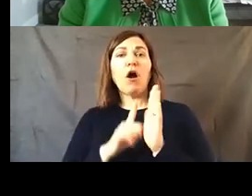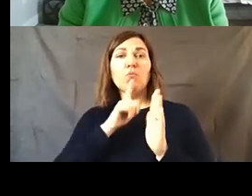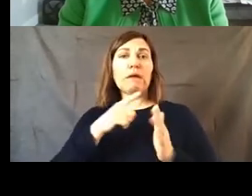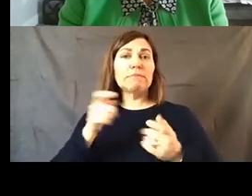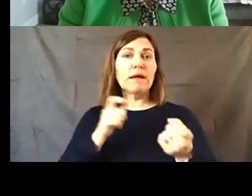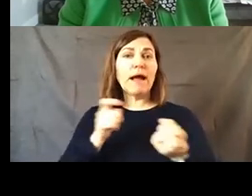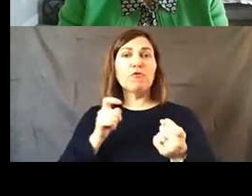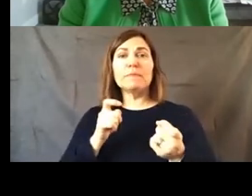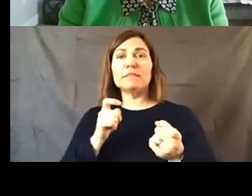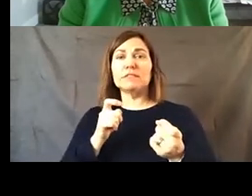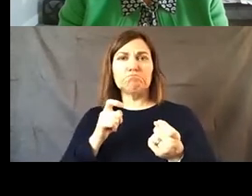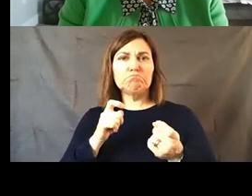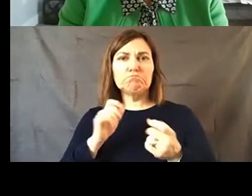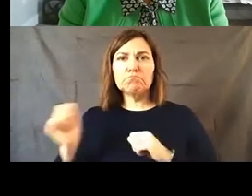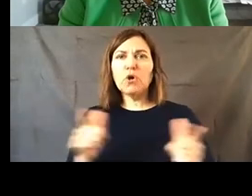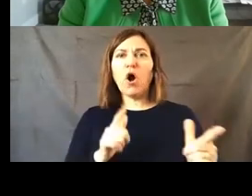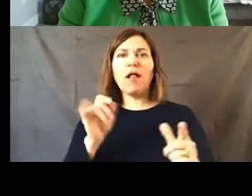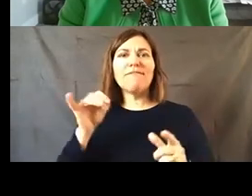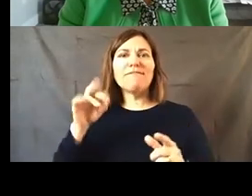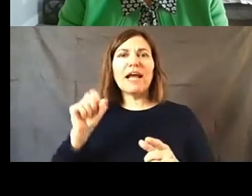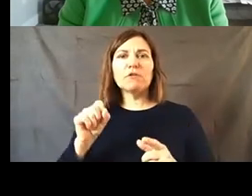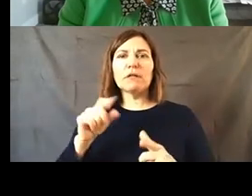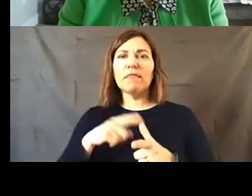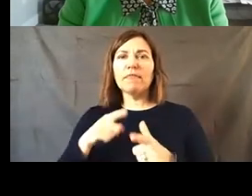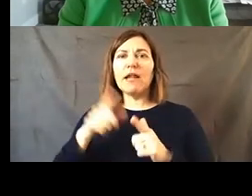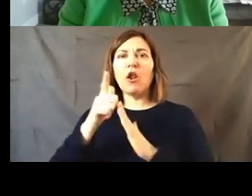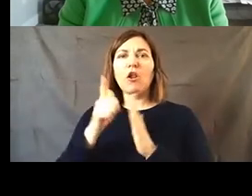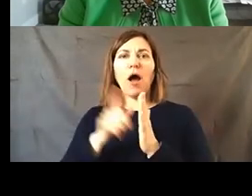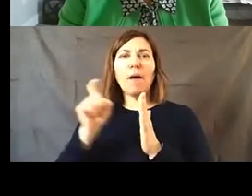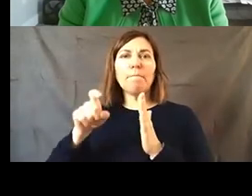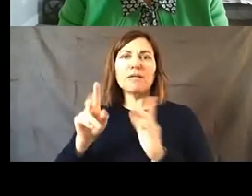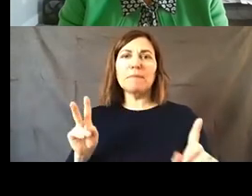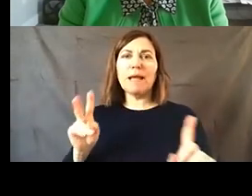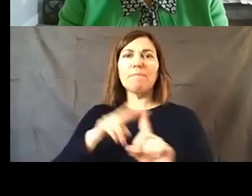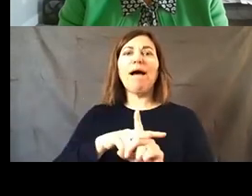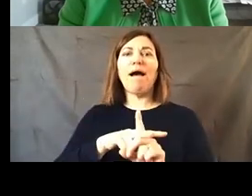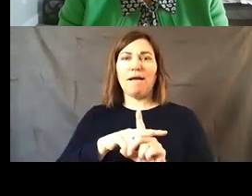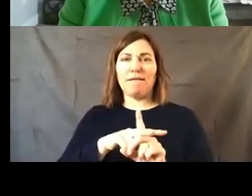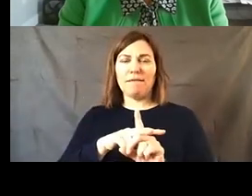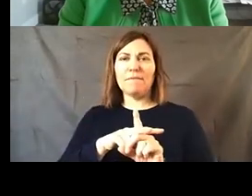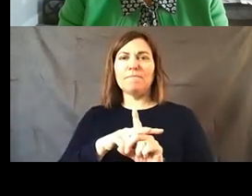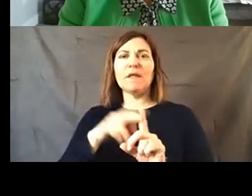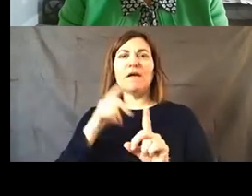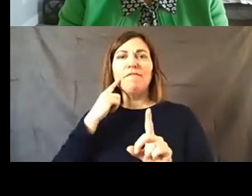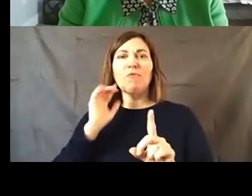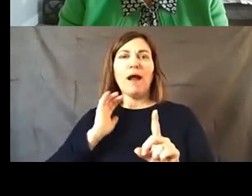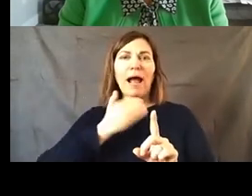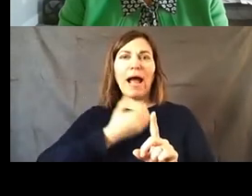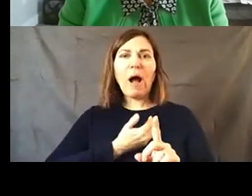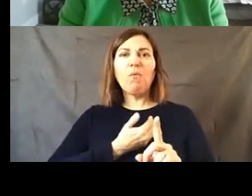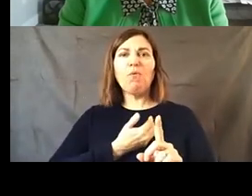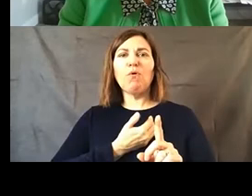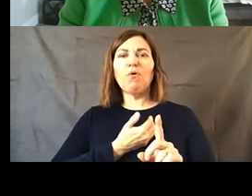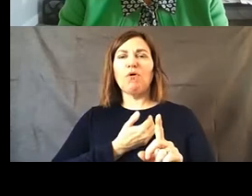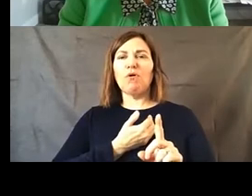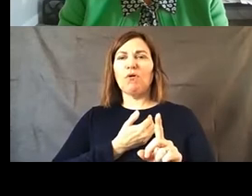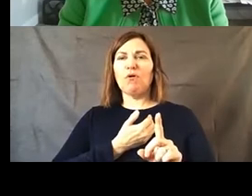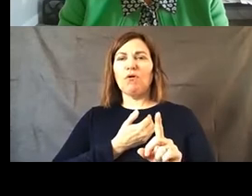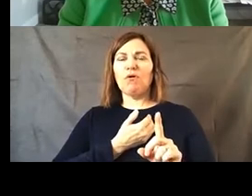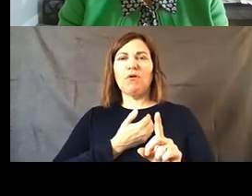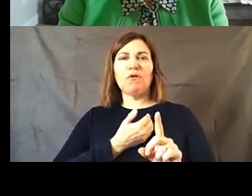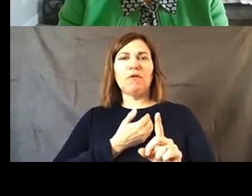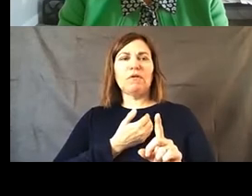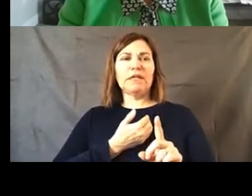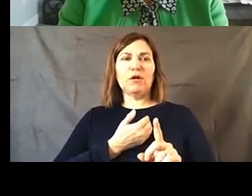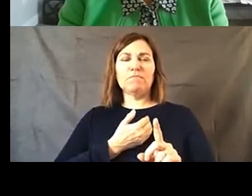law must be applied to our ask, our very clear ask demand of